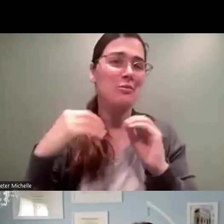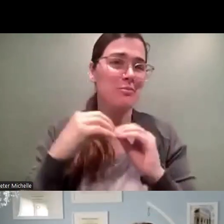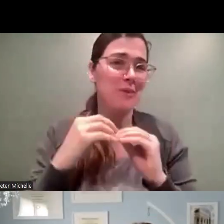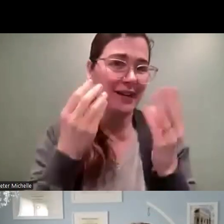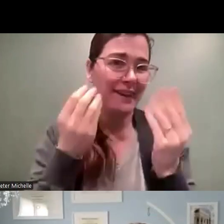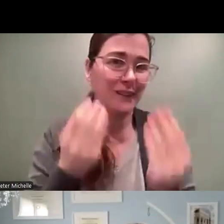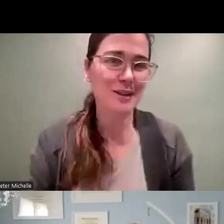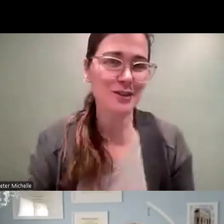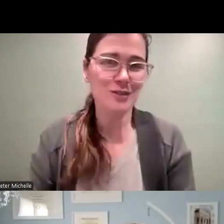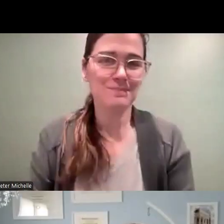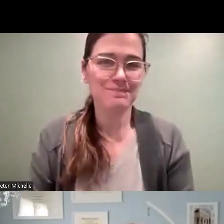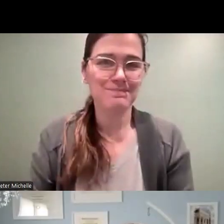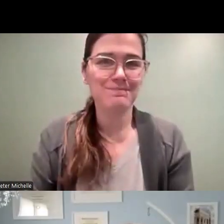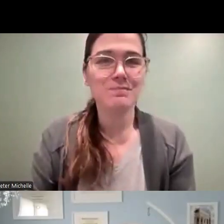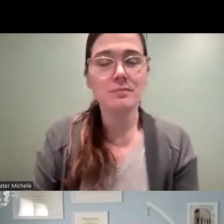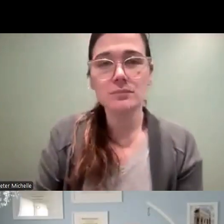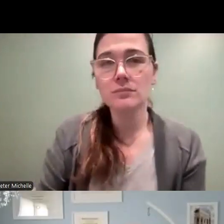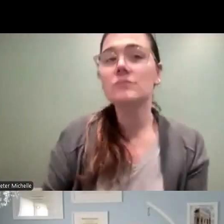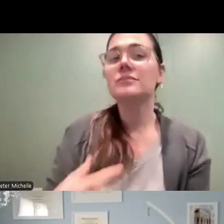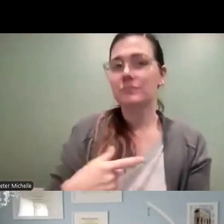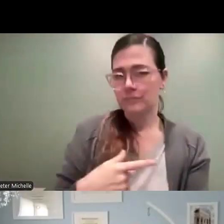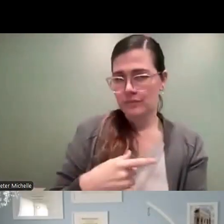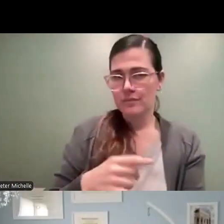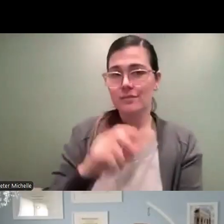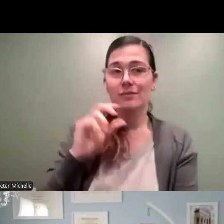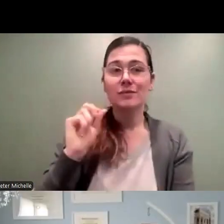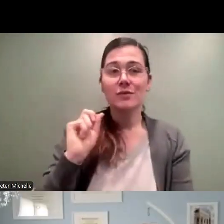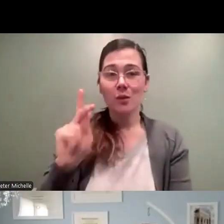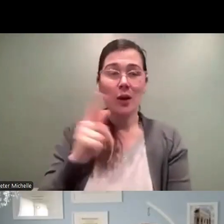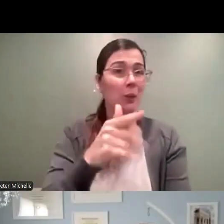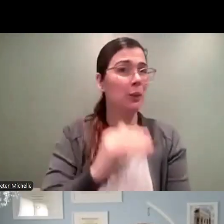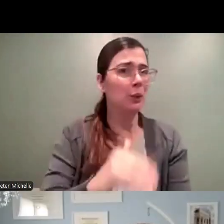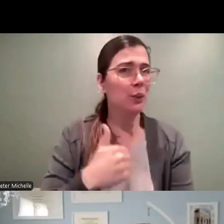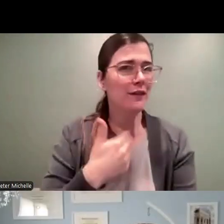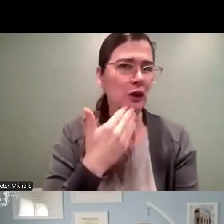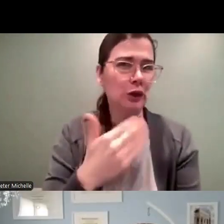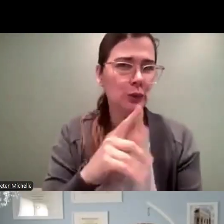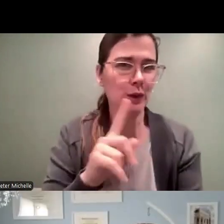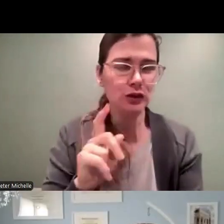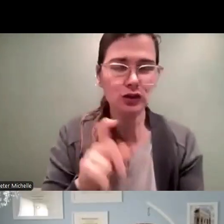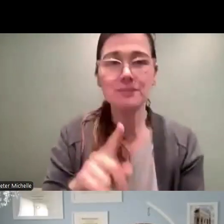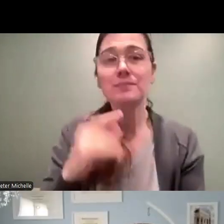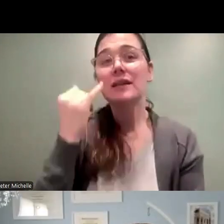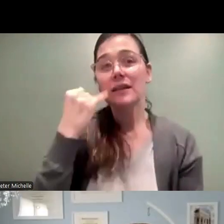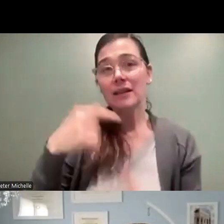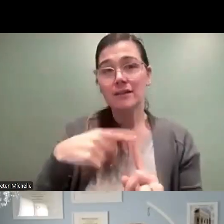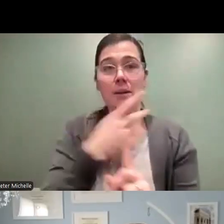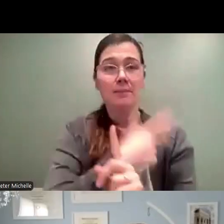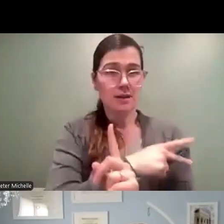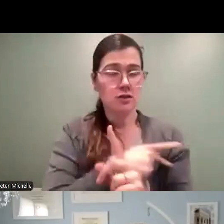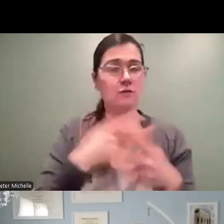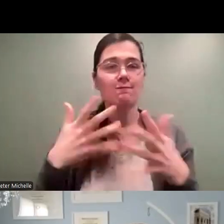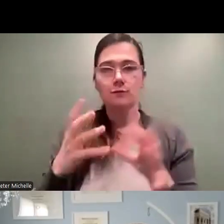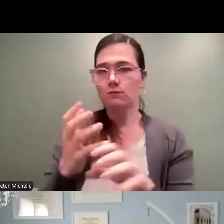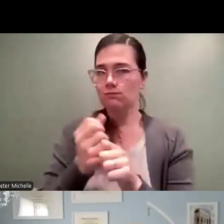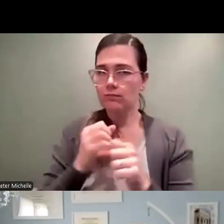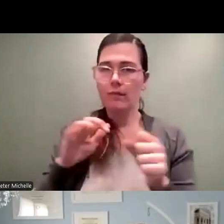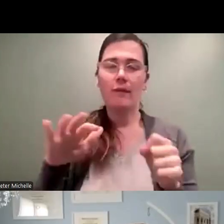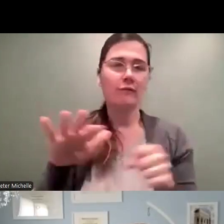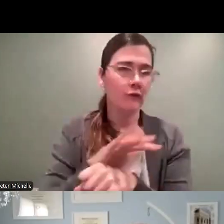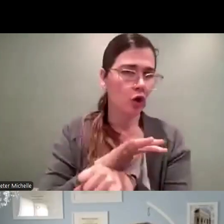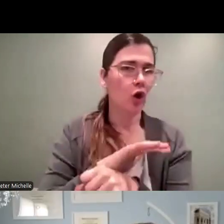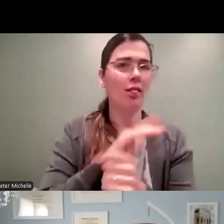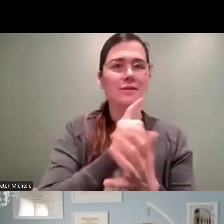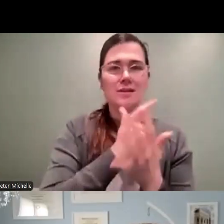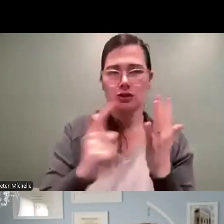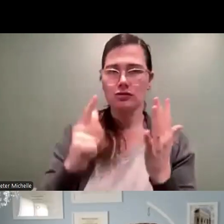Okay. Um, okay, so this is a great question. If a patient has received a full HPV vaccine series, one of the earlier